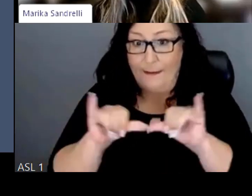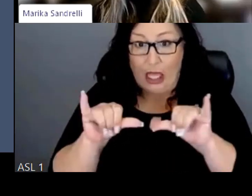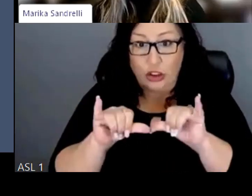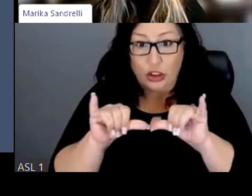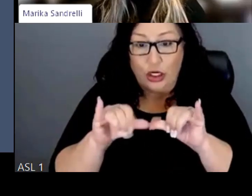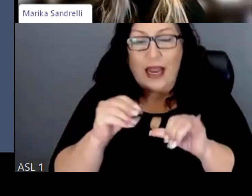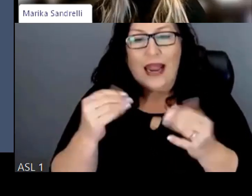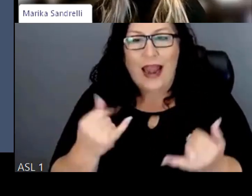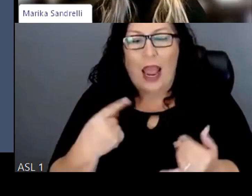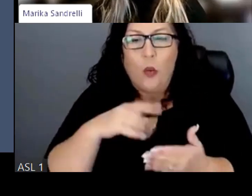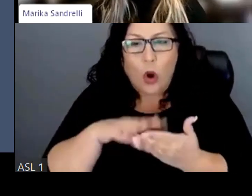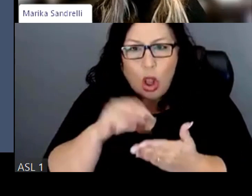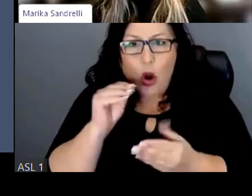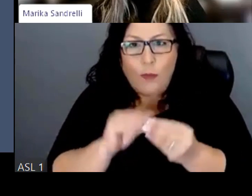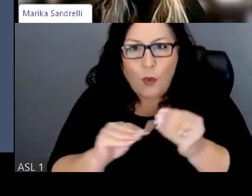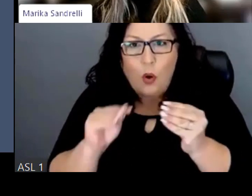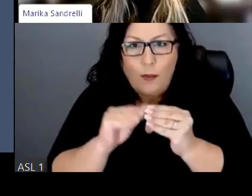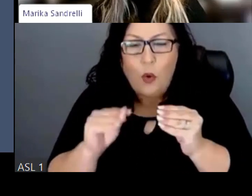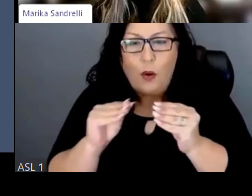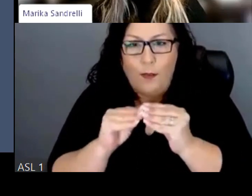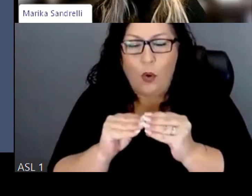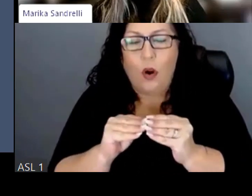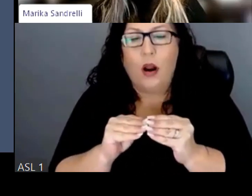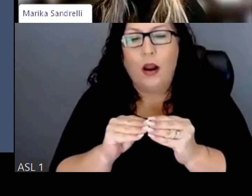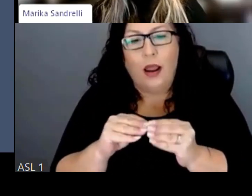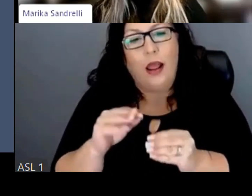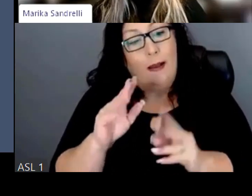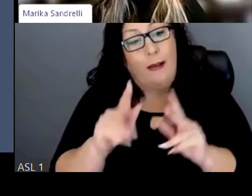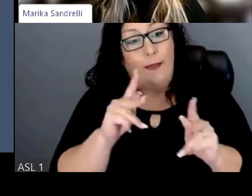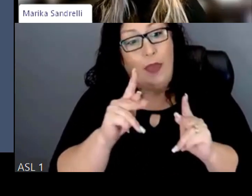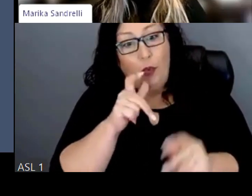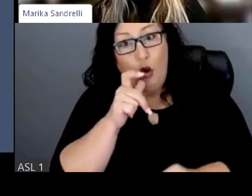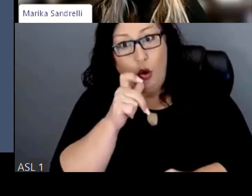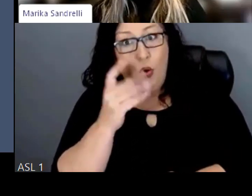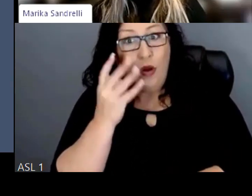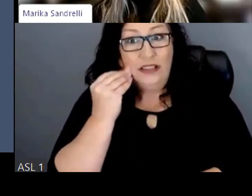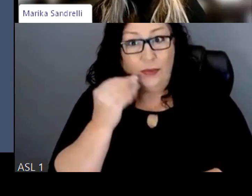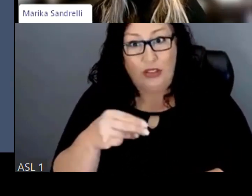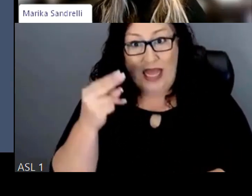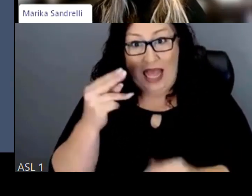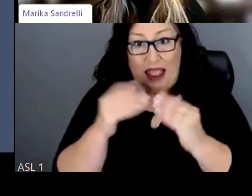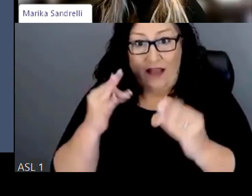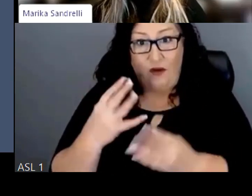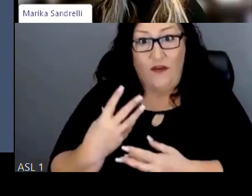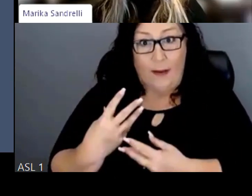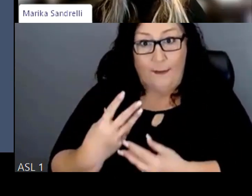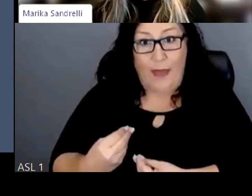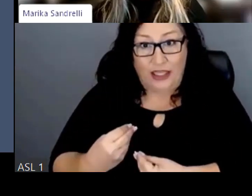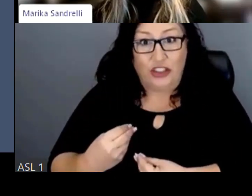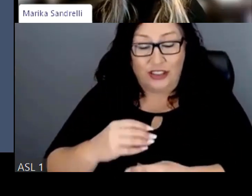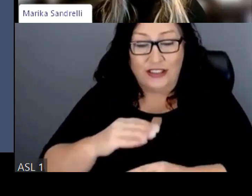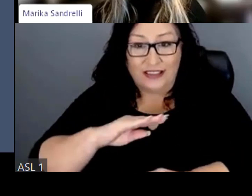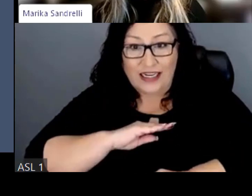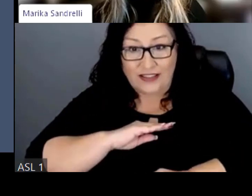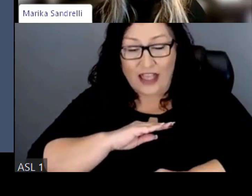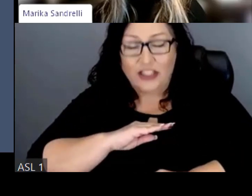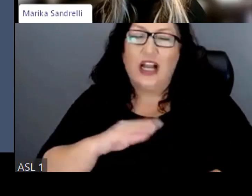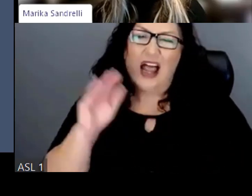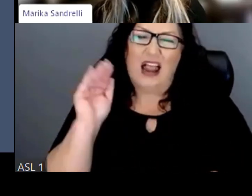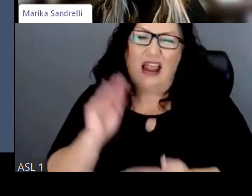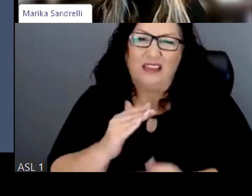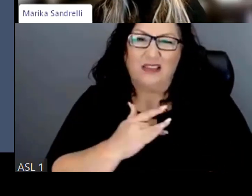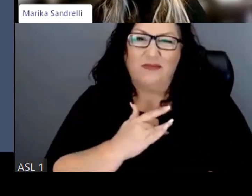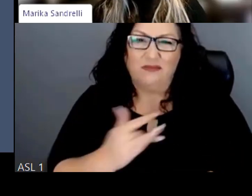can be measured. And now we're learning more and more that people who experience high levels of compassion